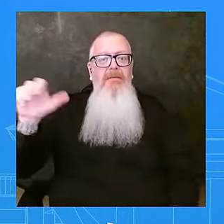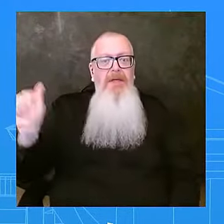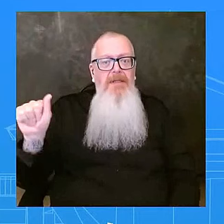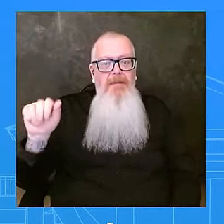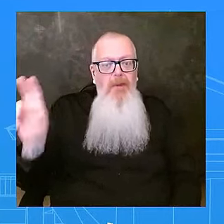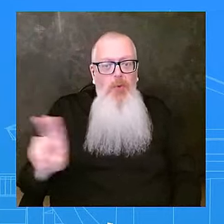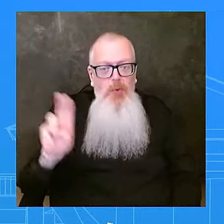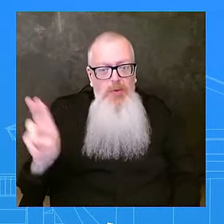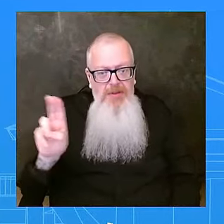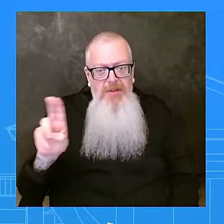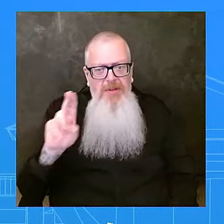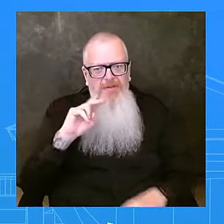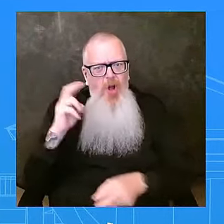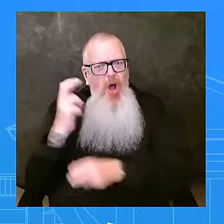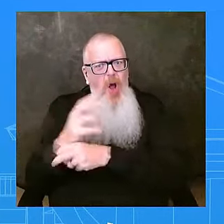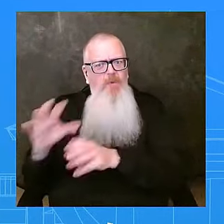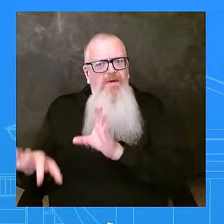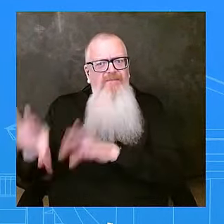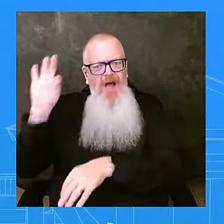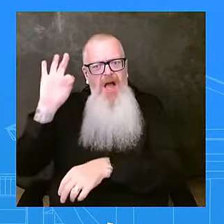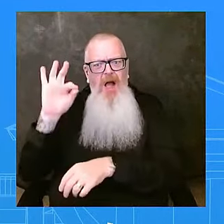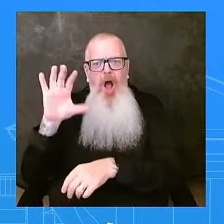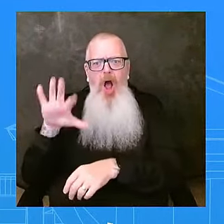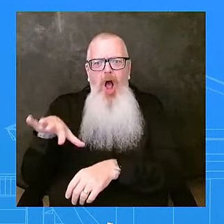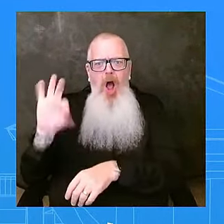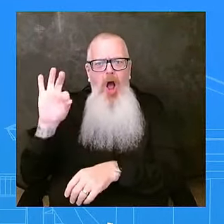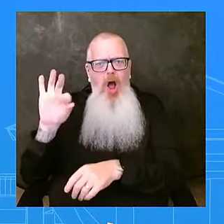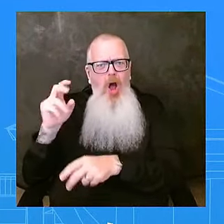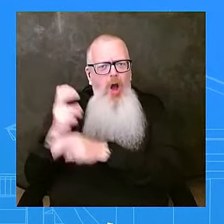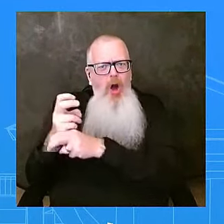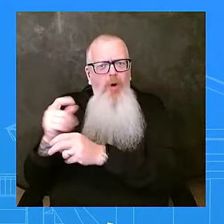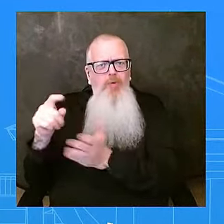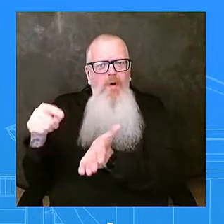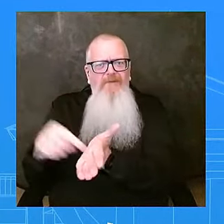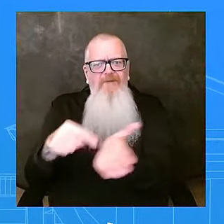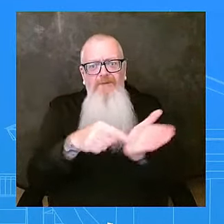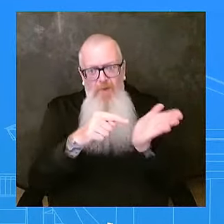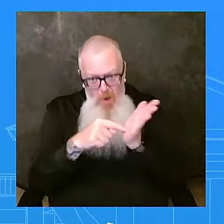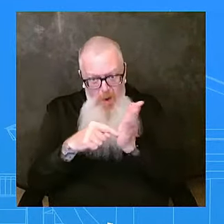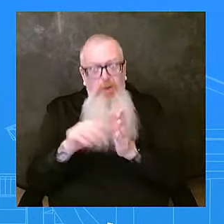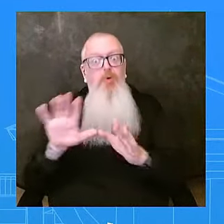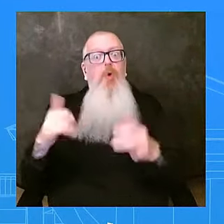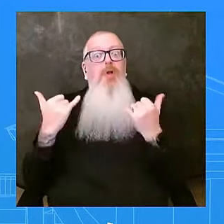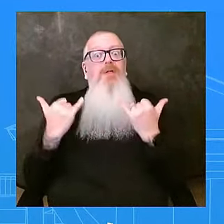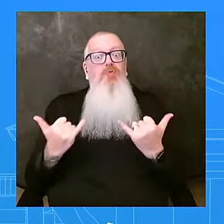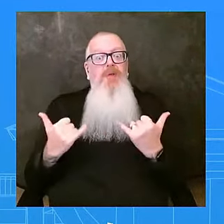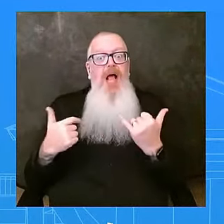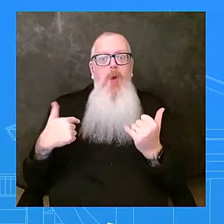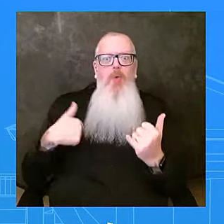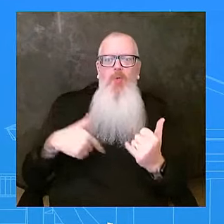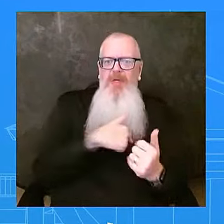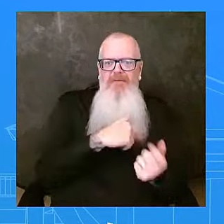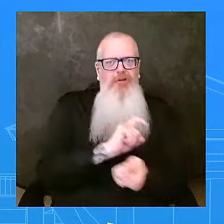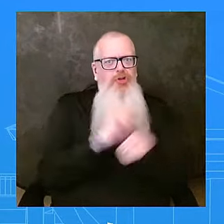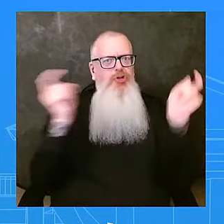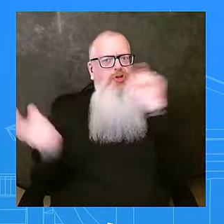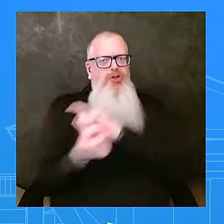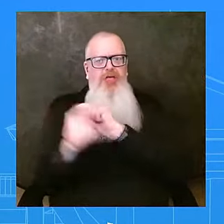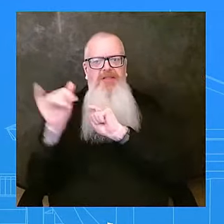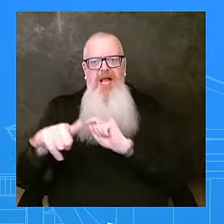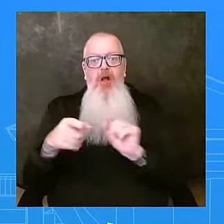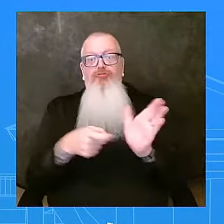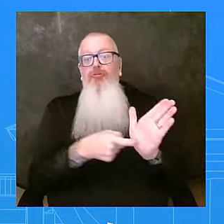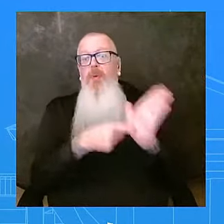afford. Today, the Biden-Harris administration is taking a step forward, changing that by placing new requirements on health plans that